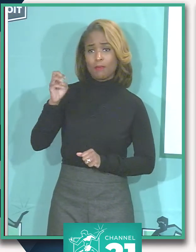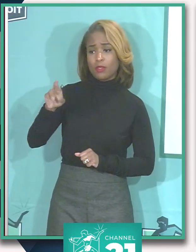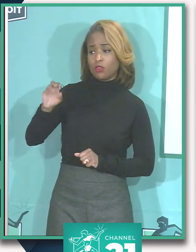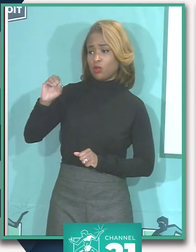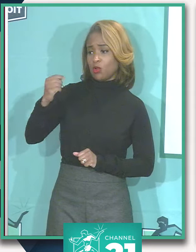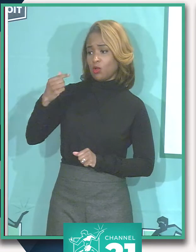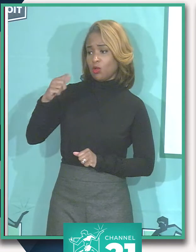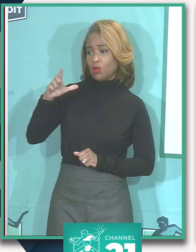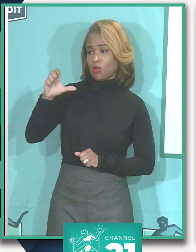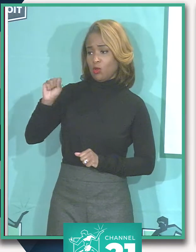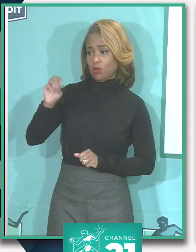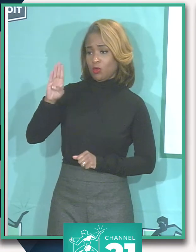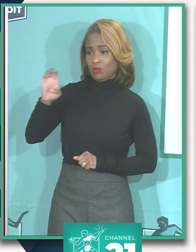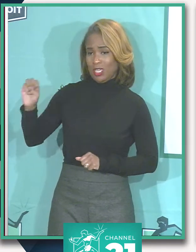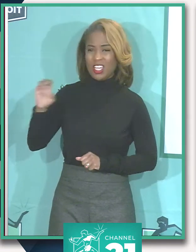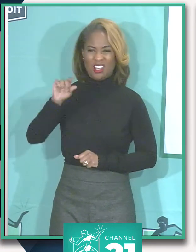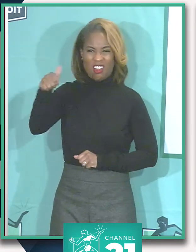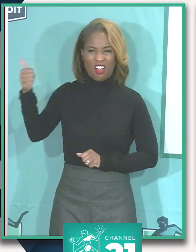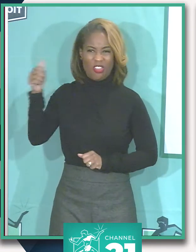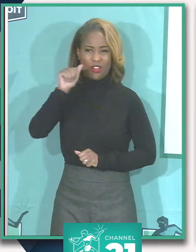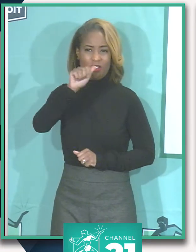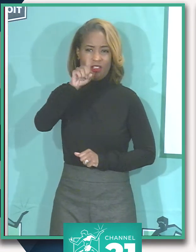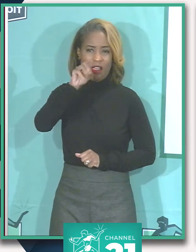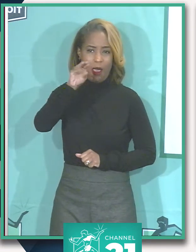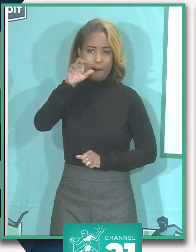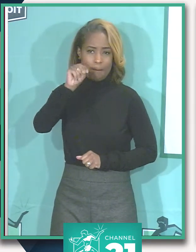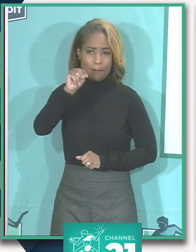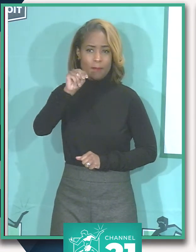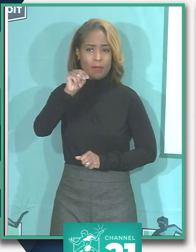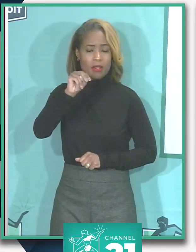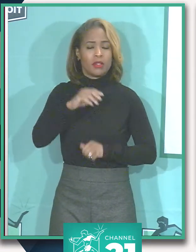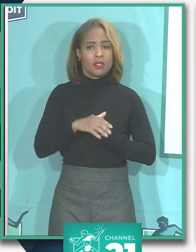board, and some other administrators.